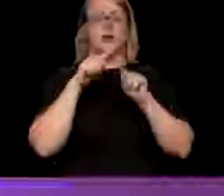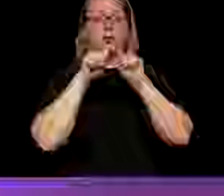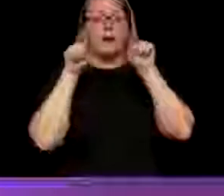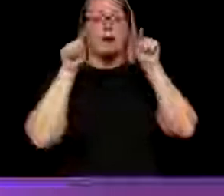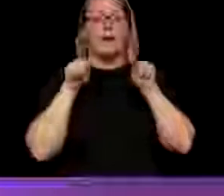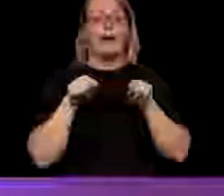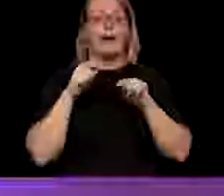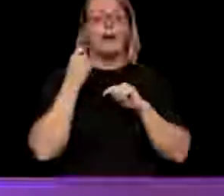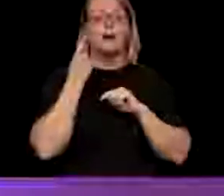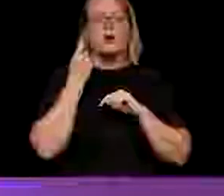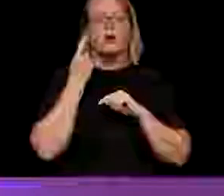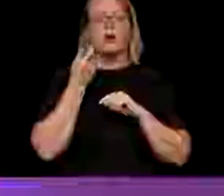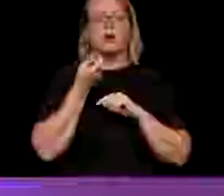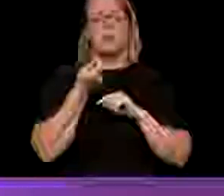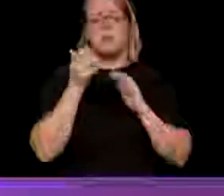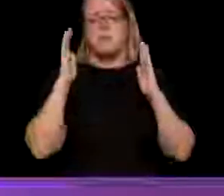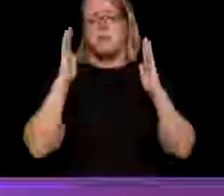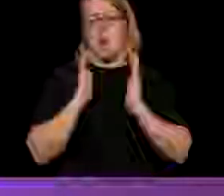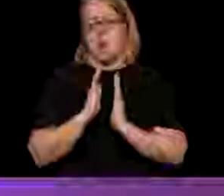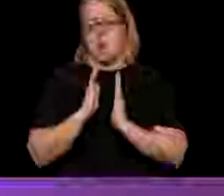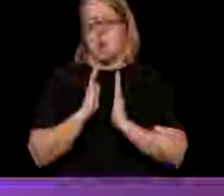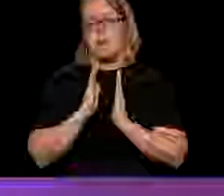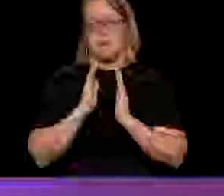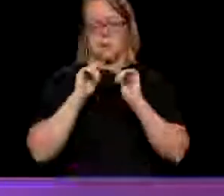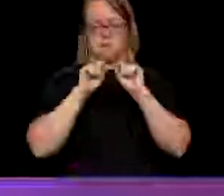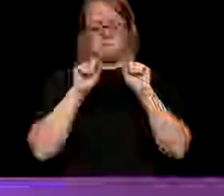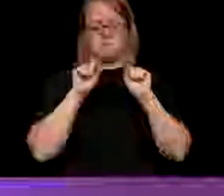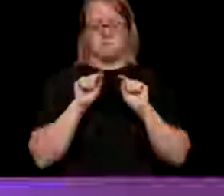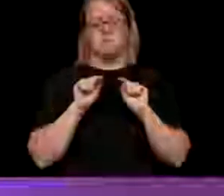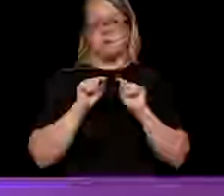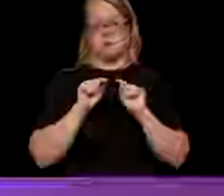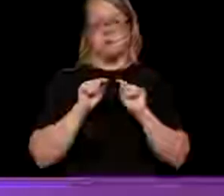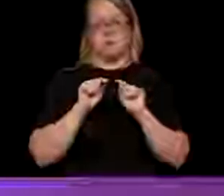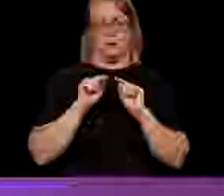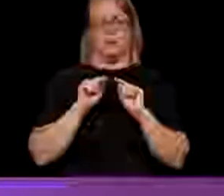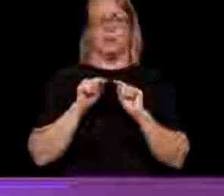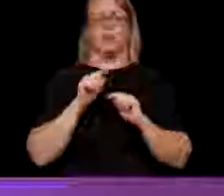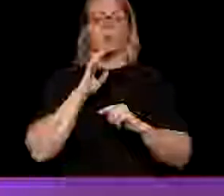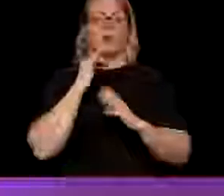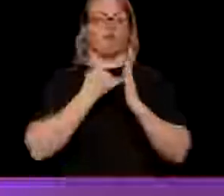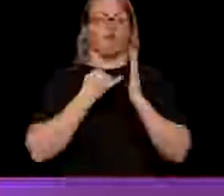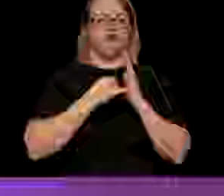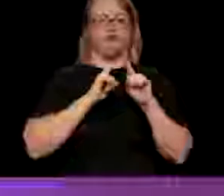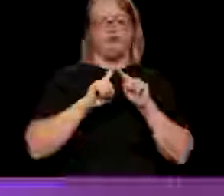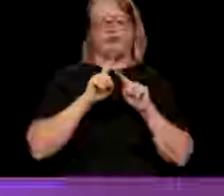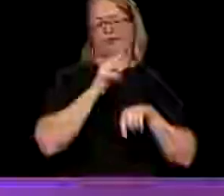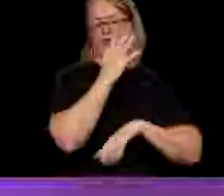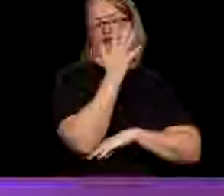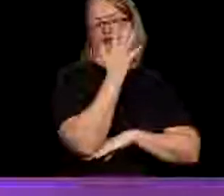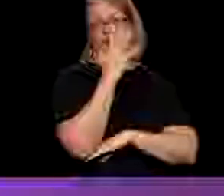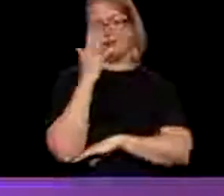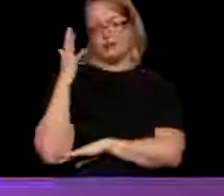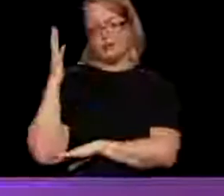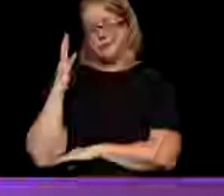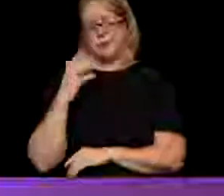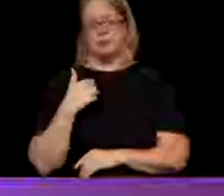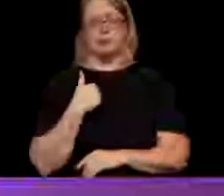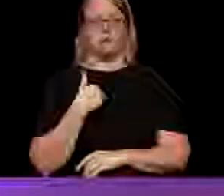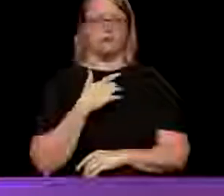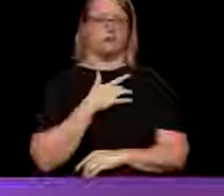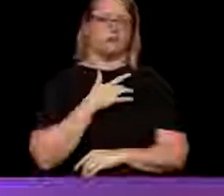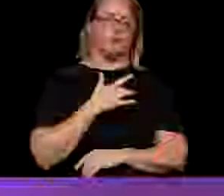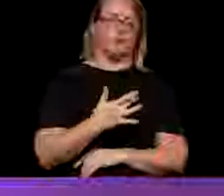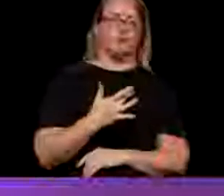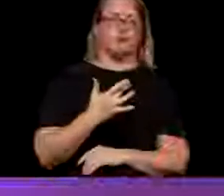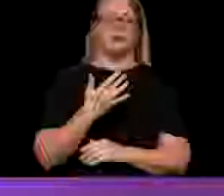little square brush. This is a good size to help you get those trees. Now, how many trees are we